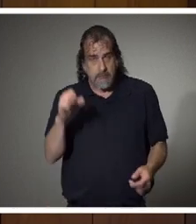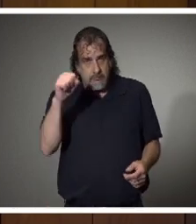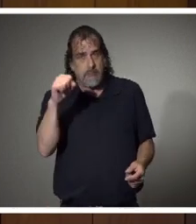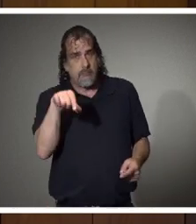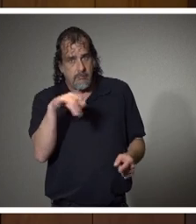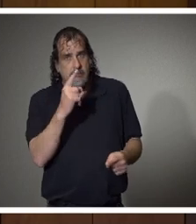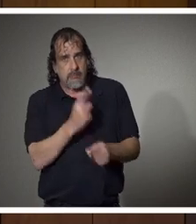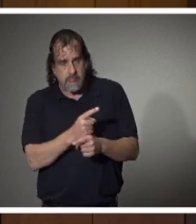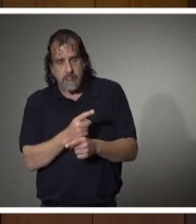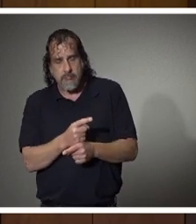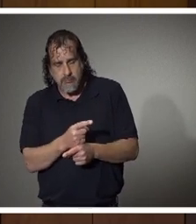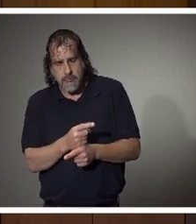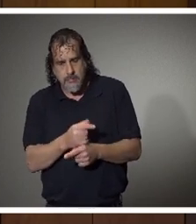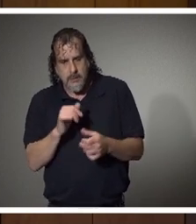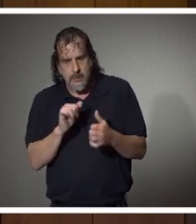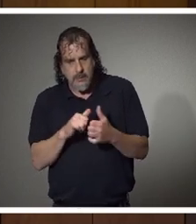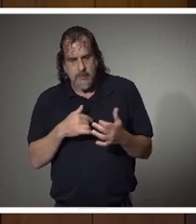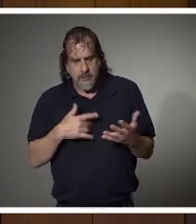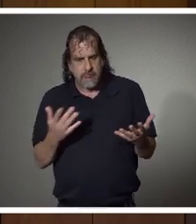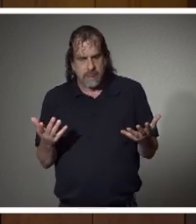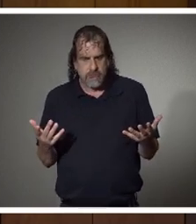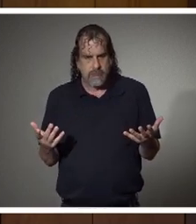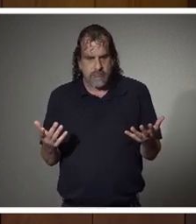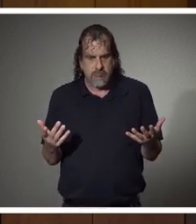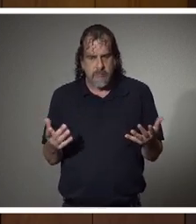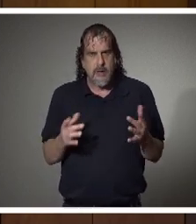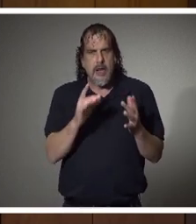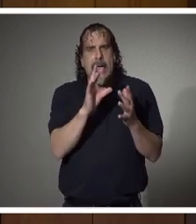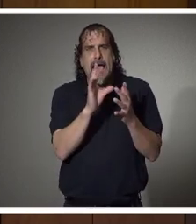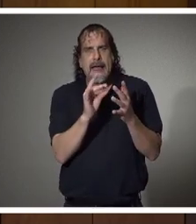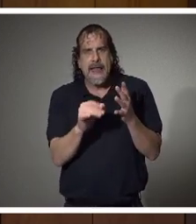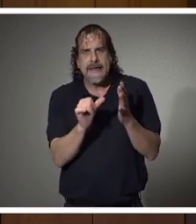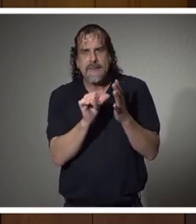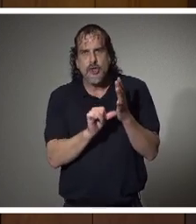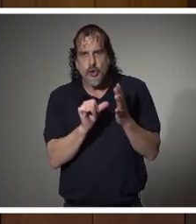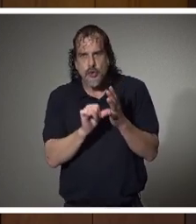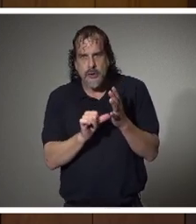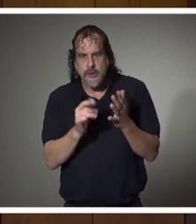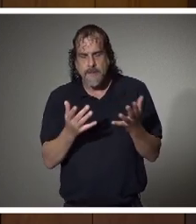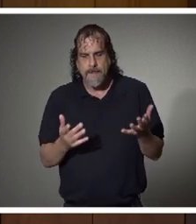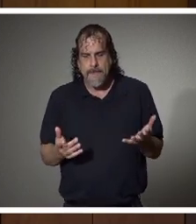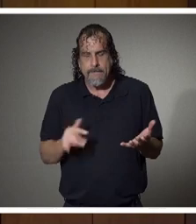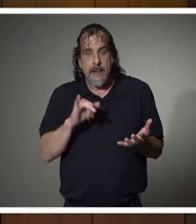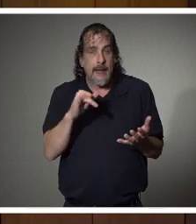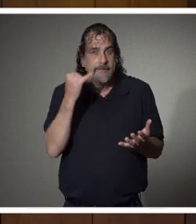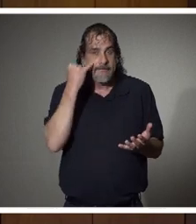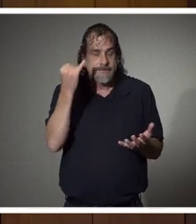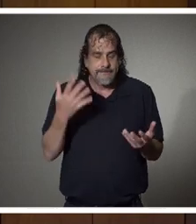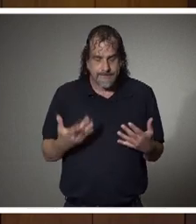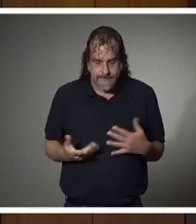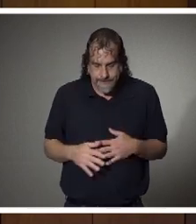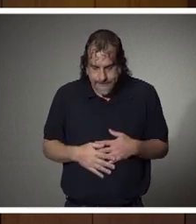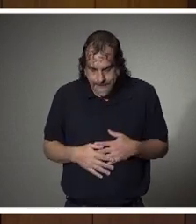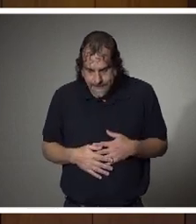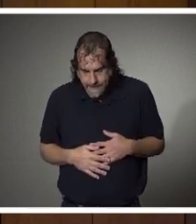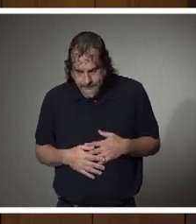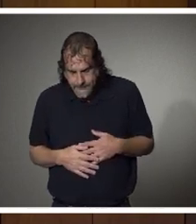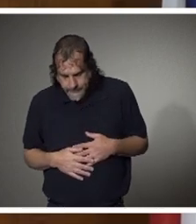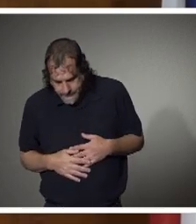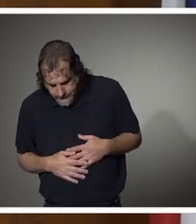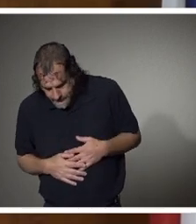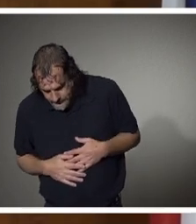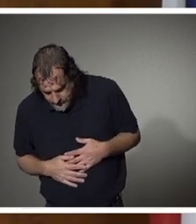It would be definitely be elective procedures, and I'll just give you an idea of what we're talking about